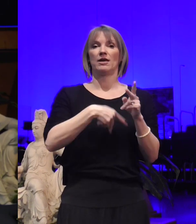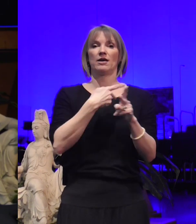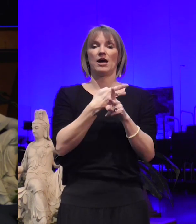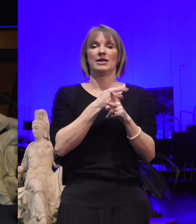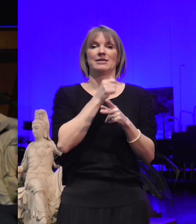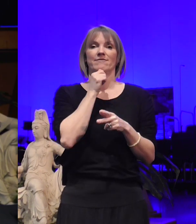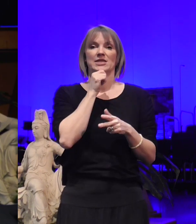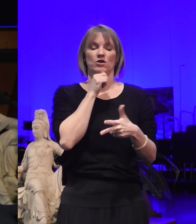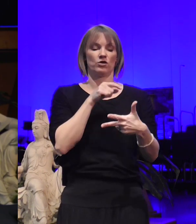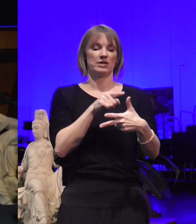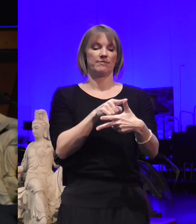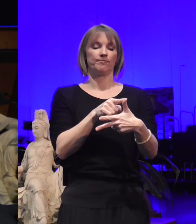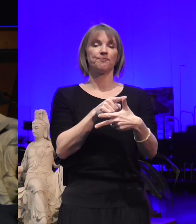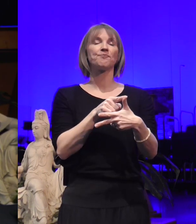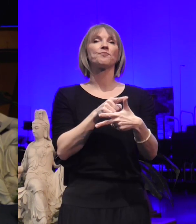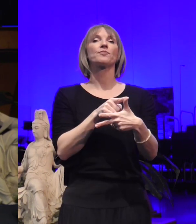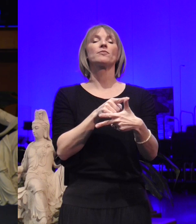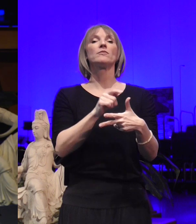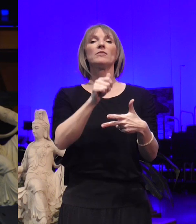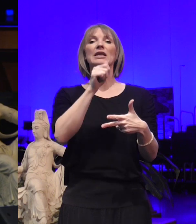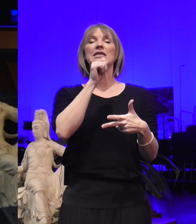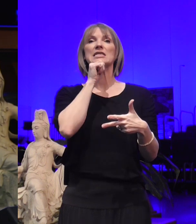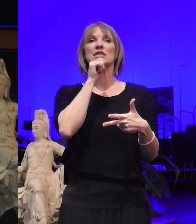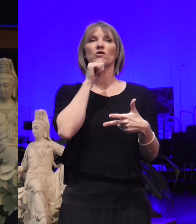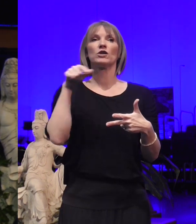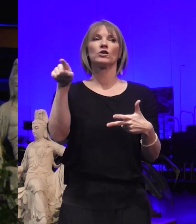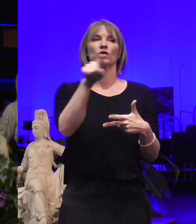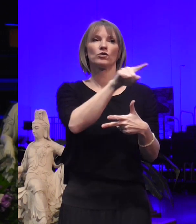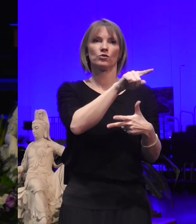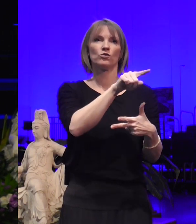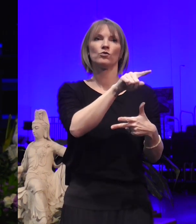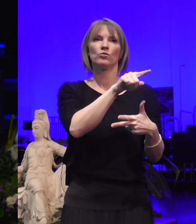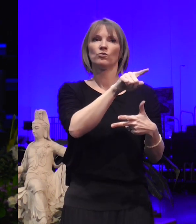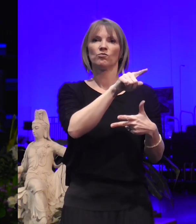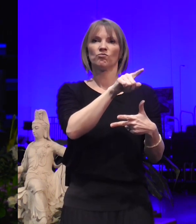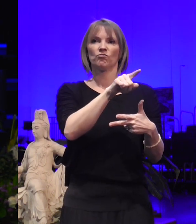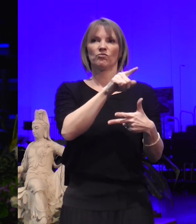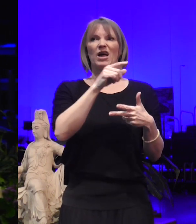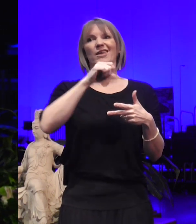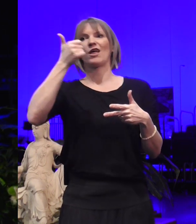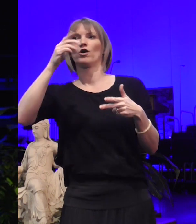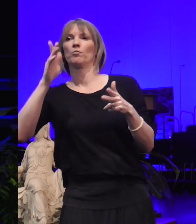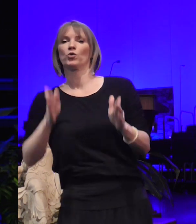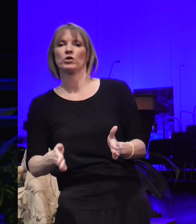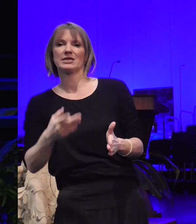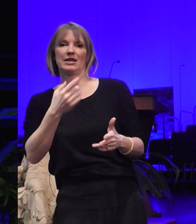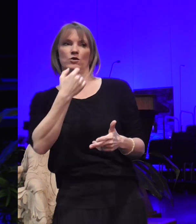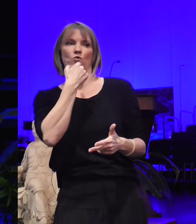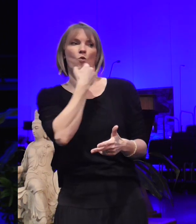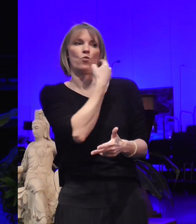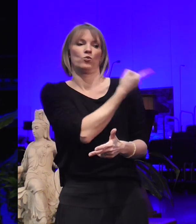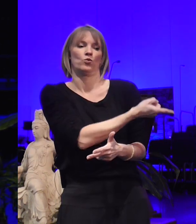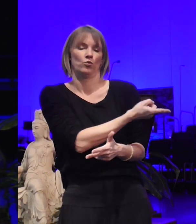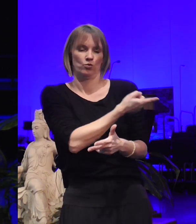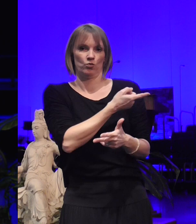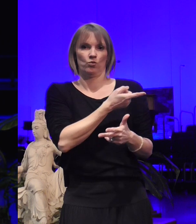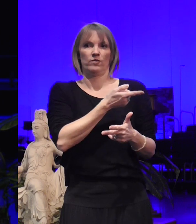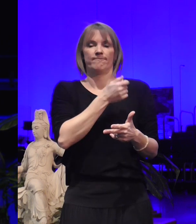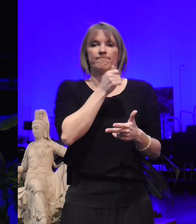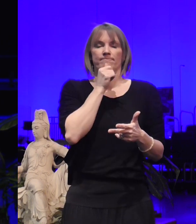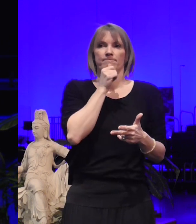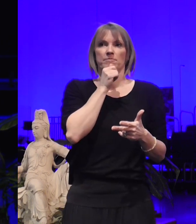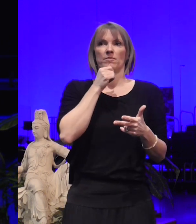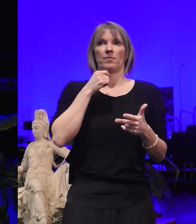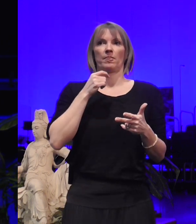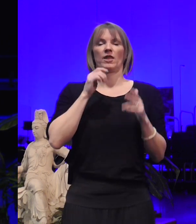secrets. There are the secrets that you're entrusted with. One of the great gifts of living is when